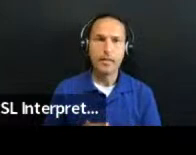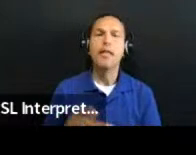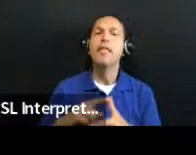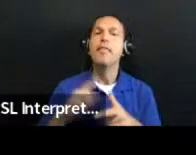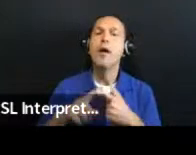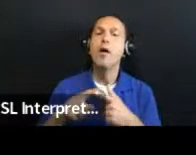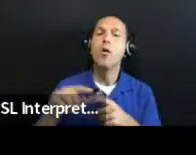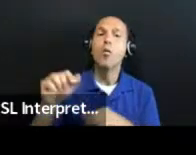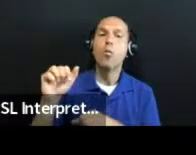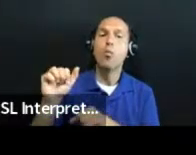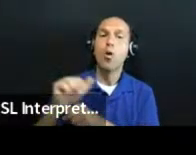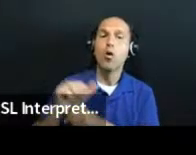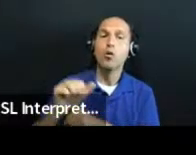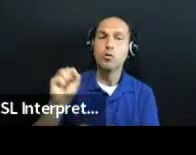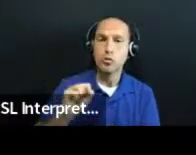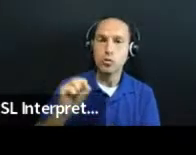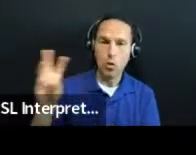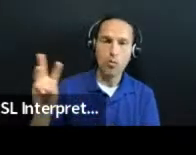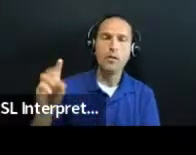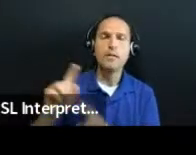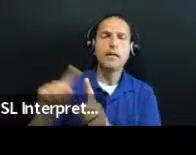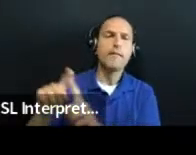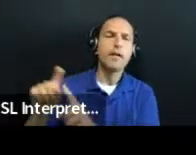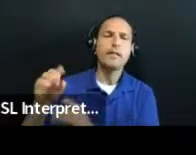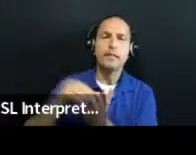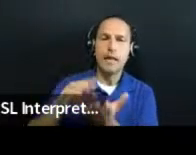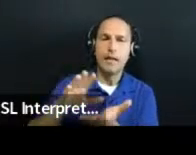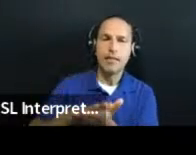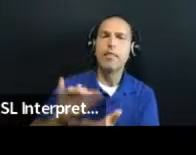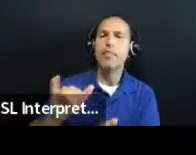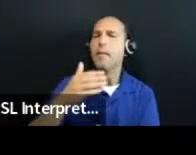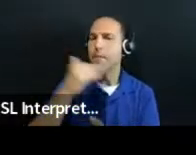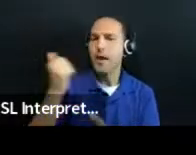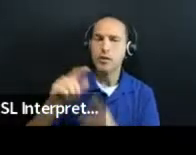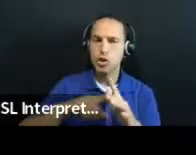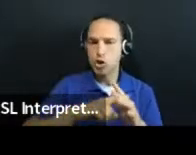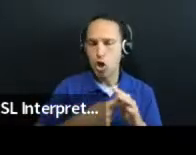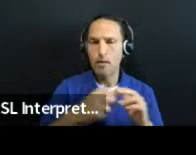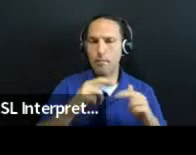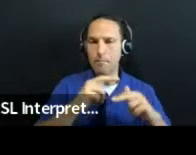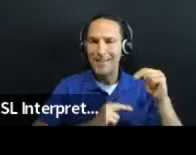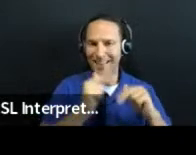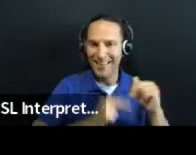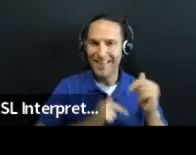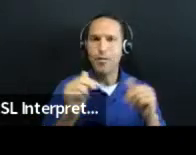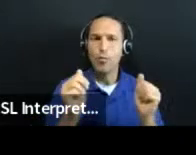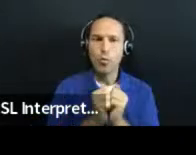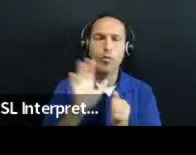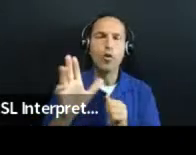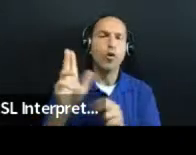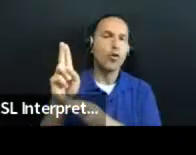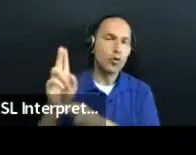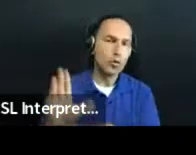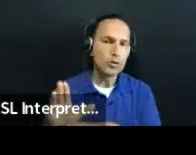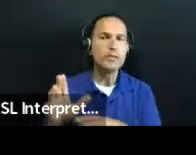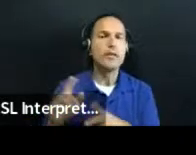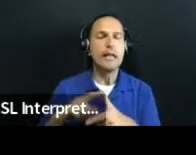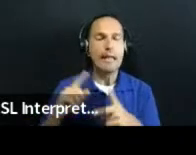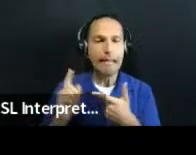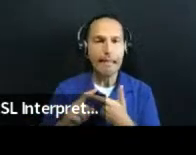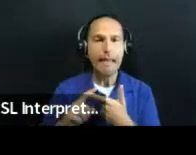then working software over comprehensive documentation. It's better to start building stuff with your users